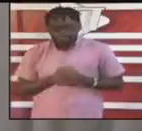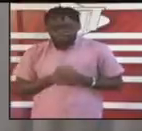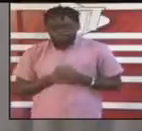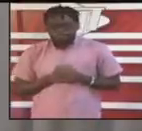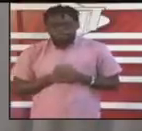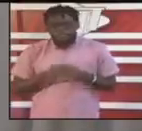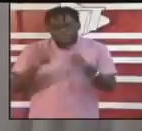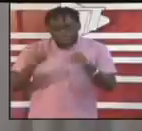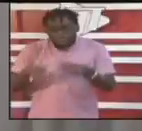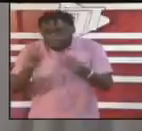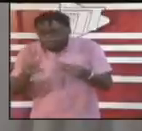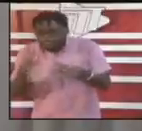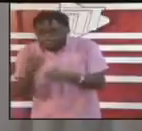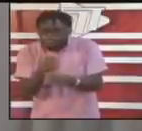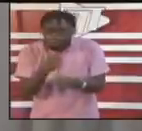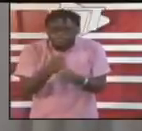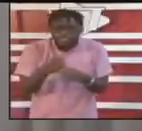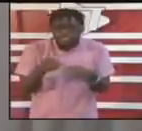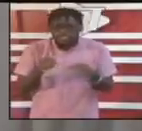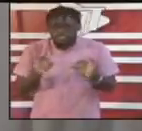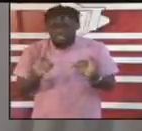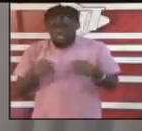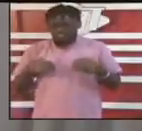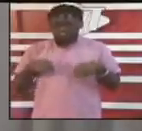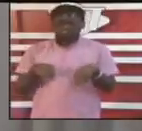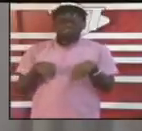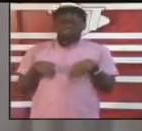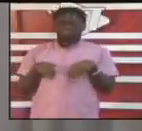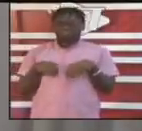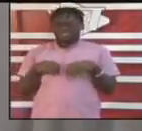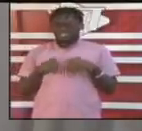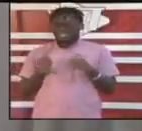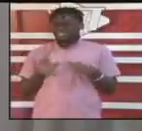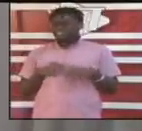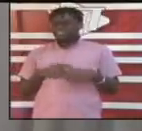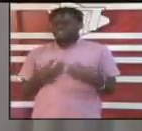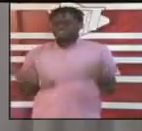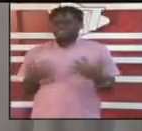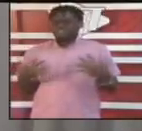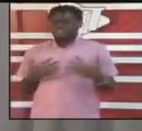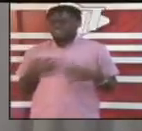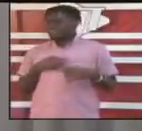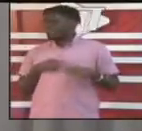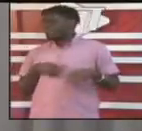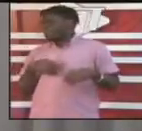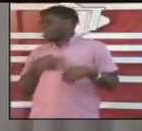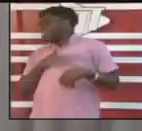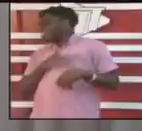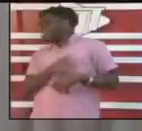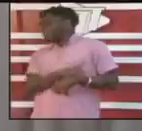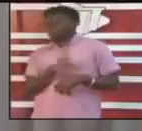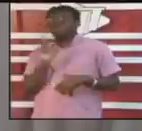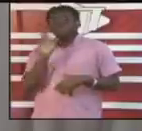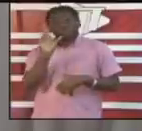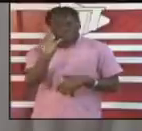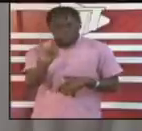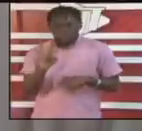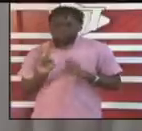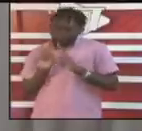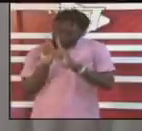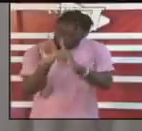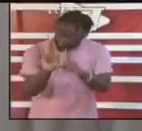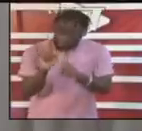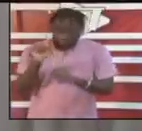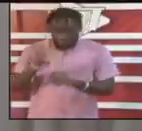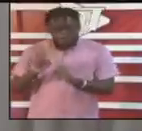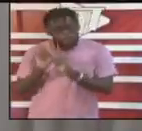asymptomatic persons, meaning having no symptoms, as follows. A, for pre-delivery screening, for pre-surgical screening, or